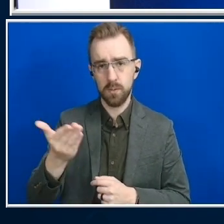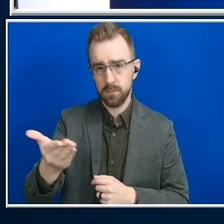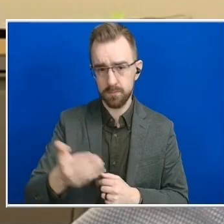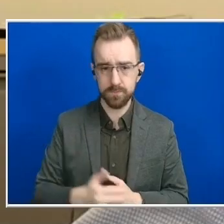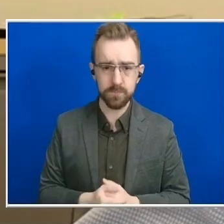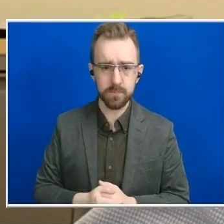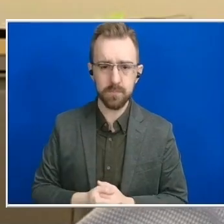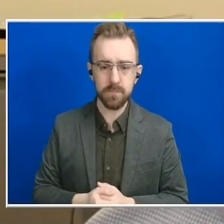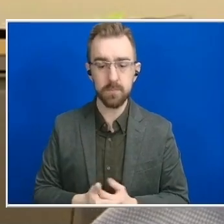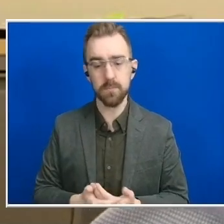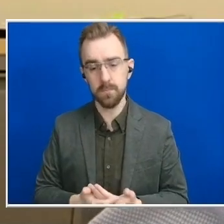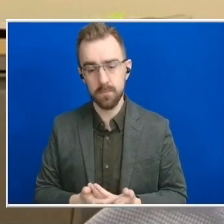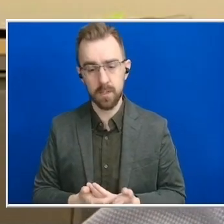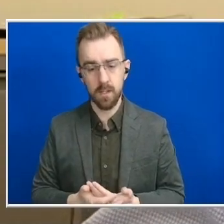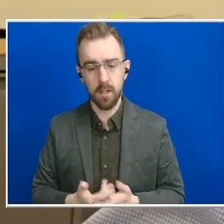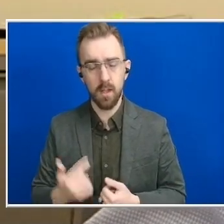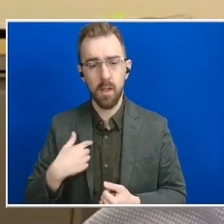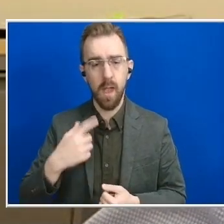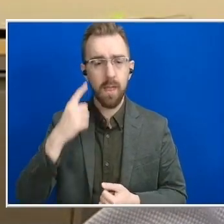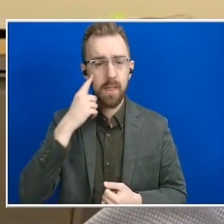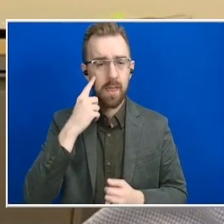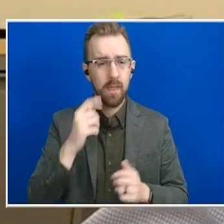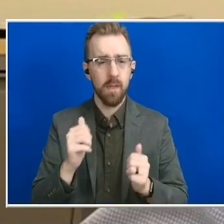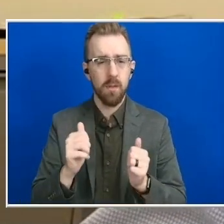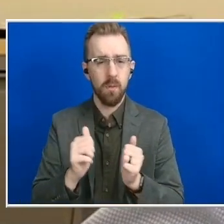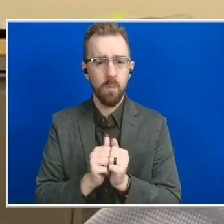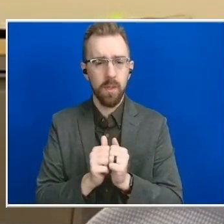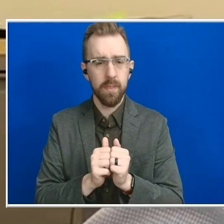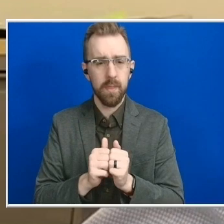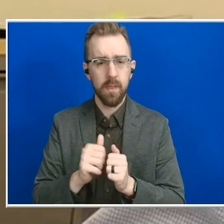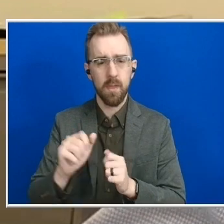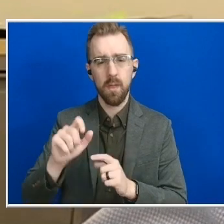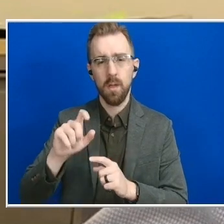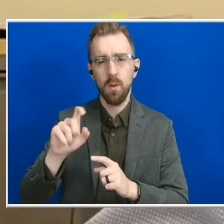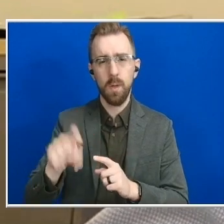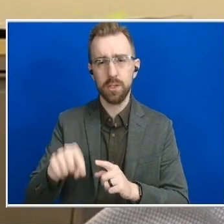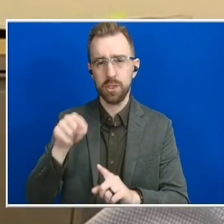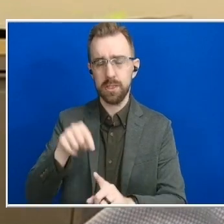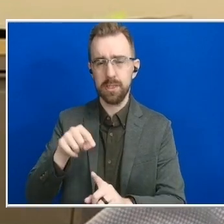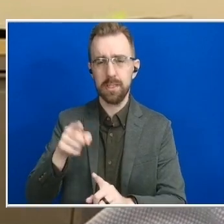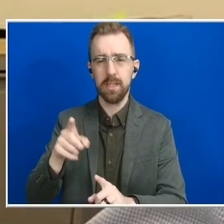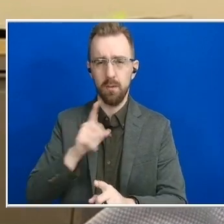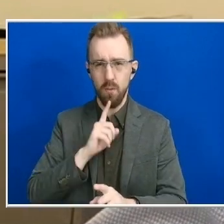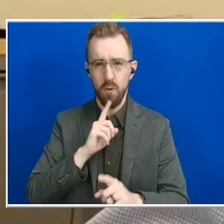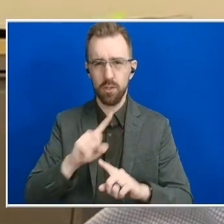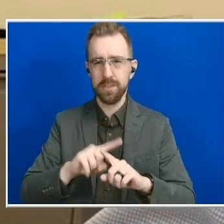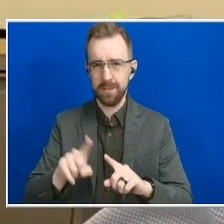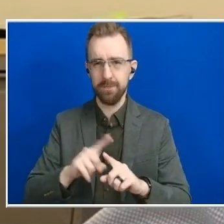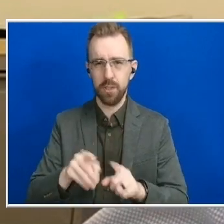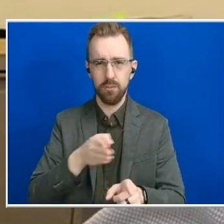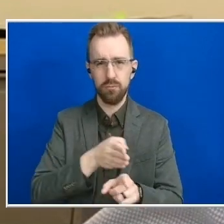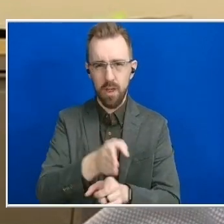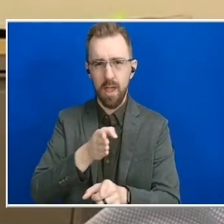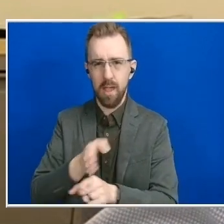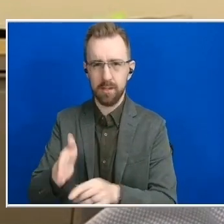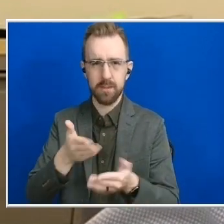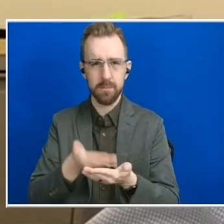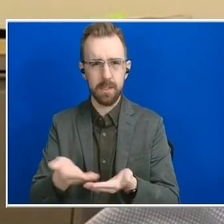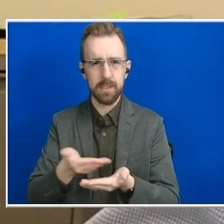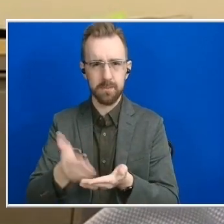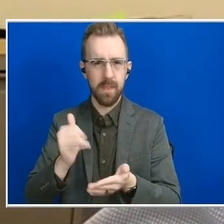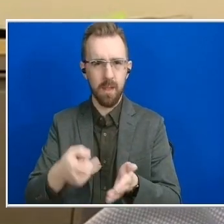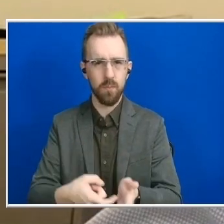So I think what the question alludes to is that there are different tracks or mechanisms that are